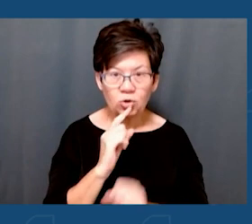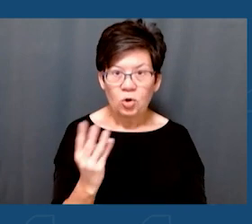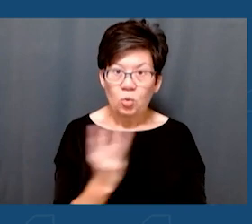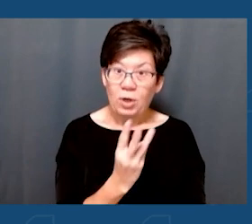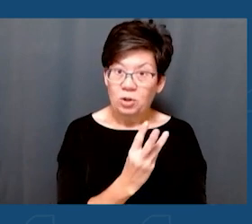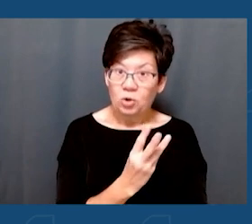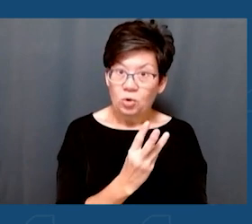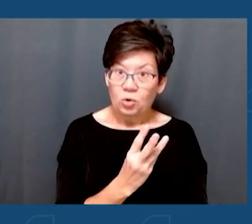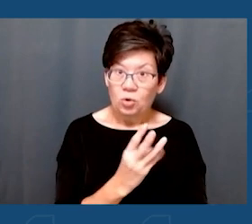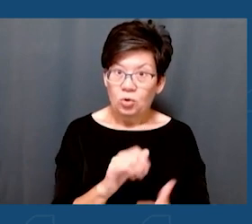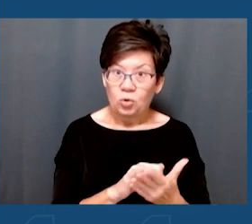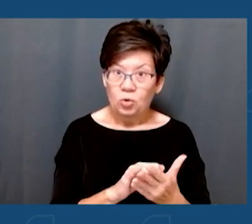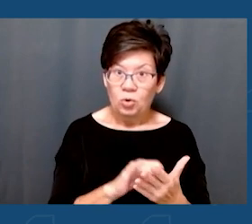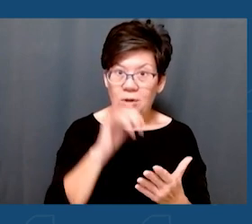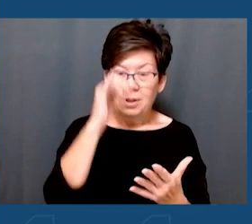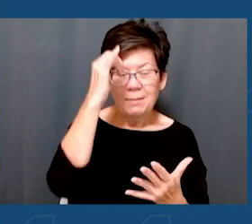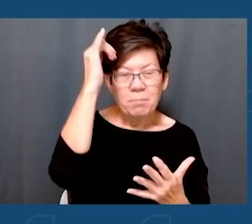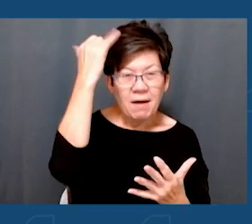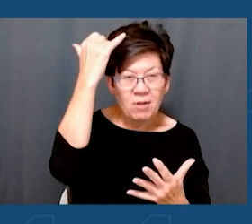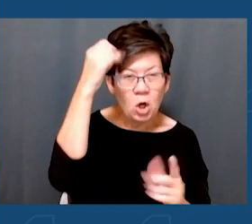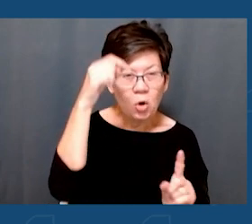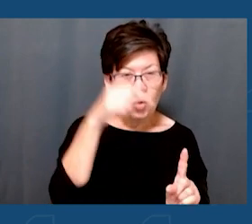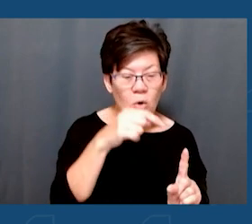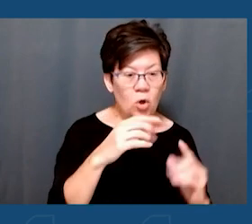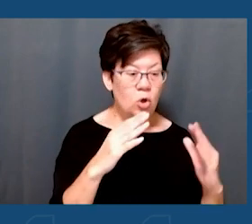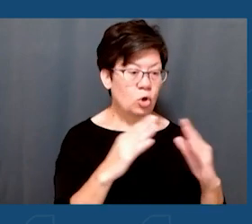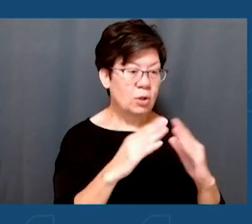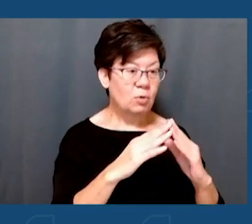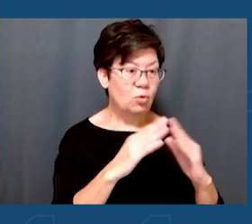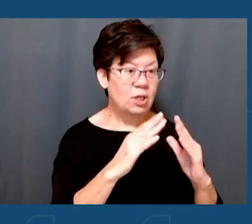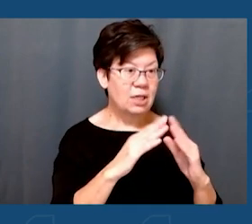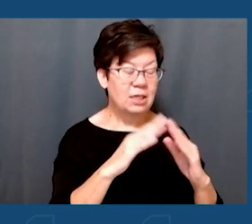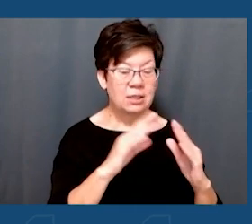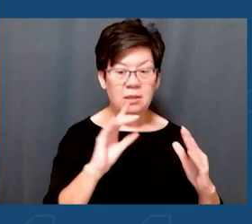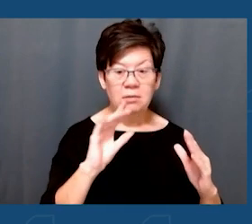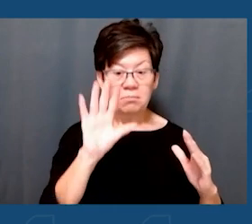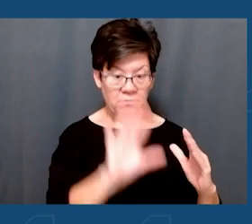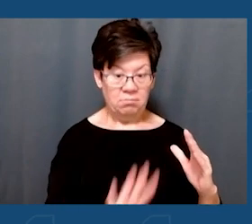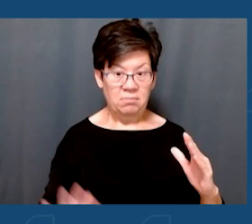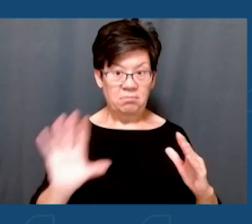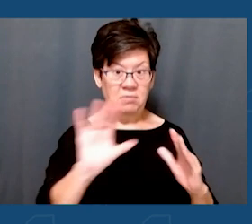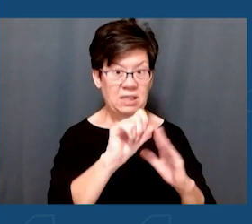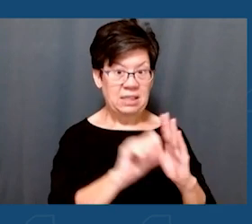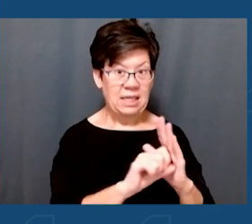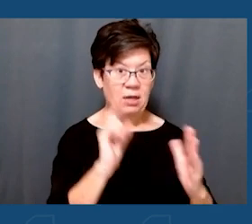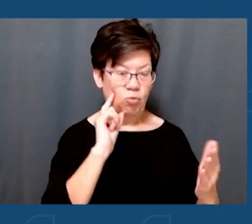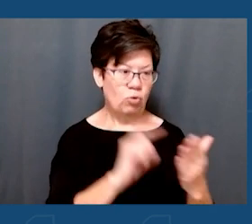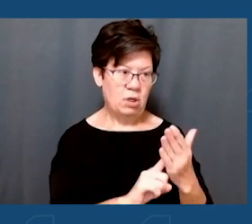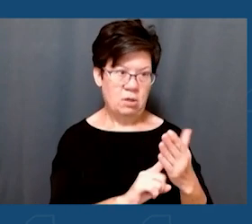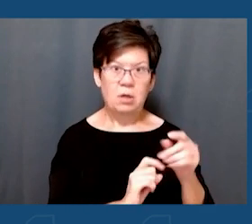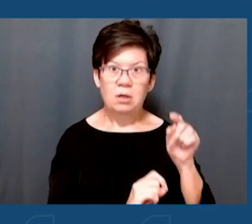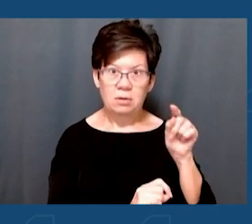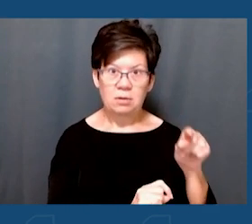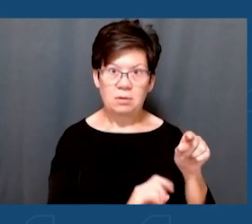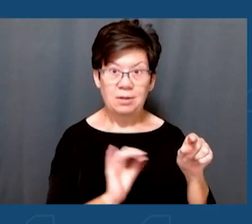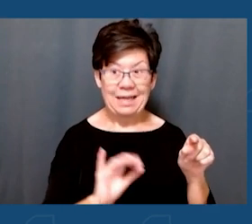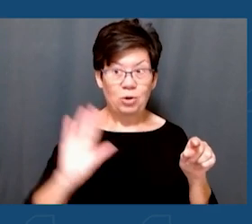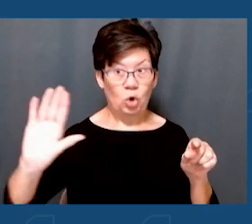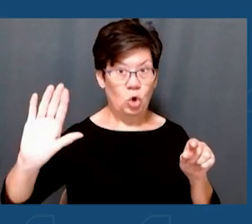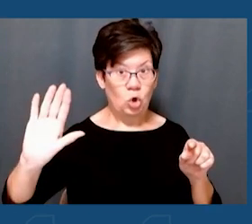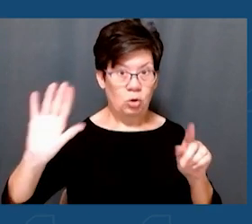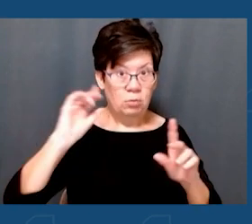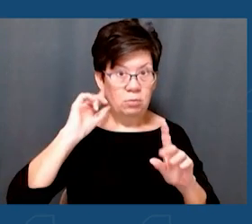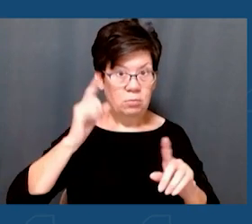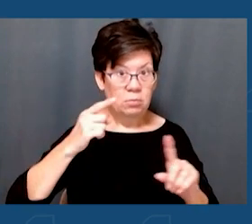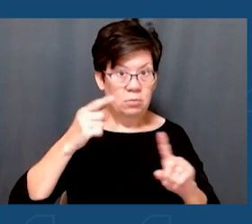that Buffalo, that communities across our state are recognized. And that's what this place